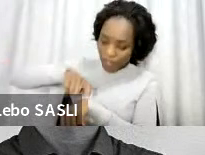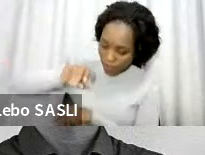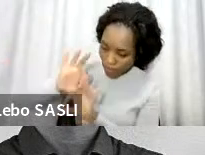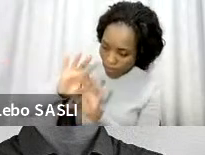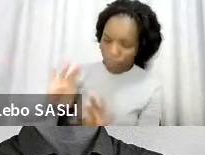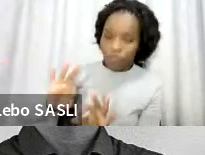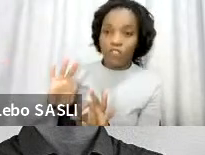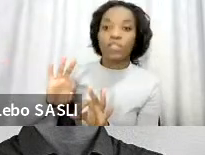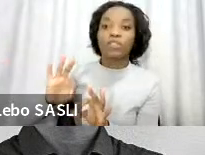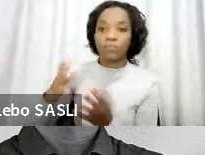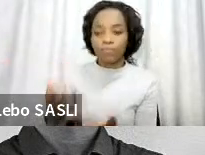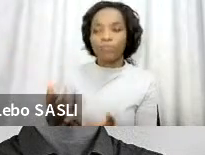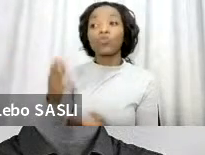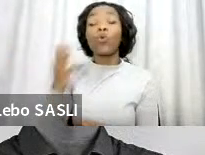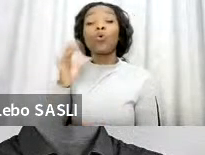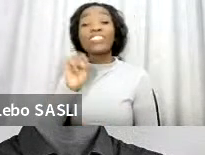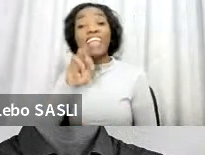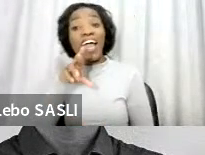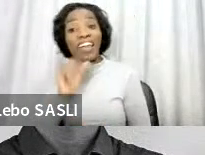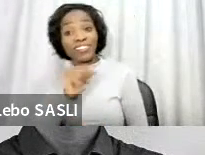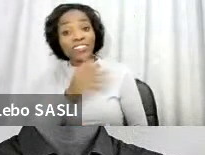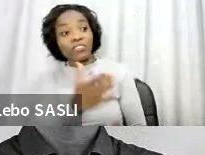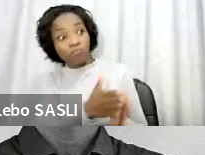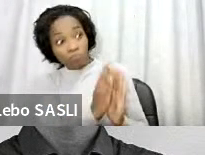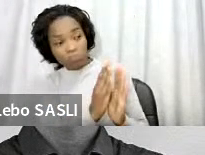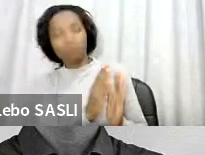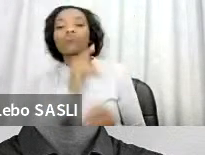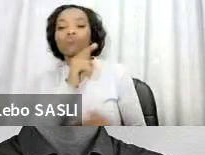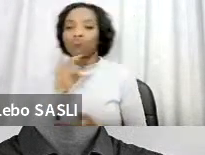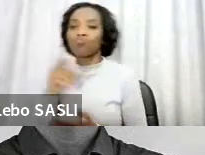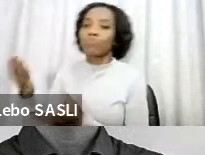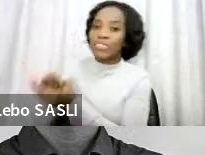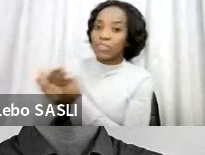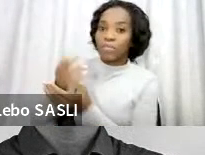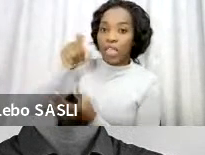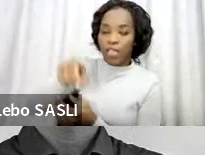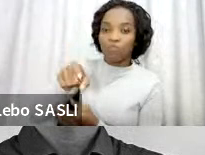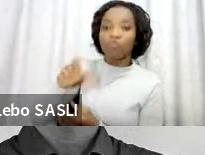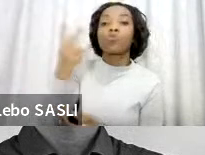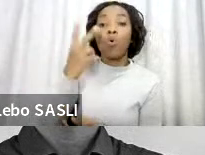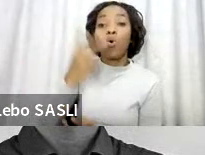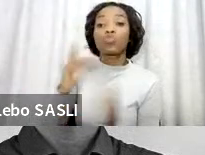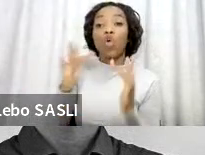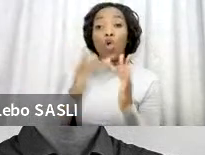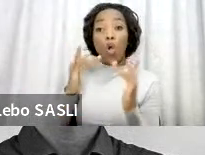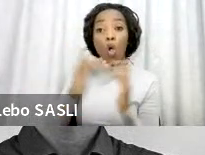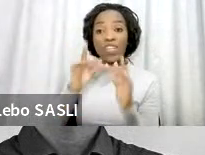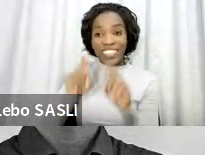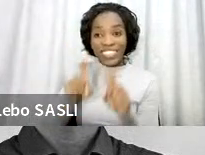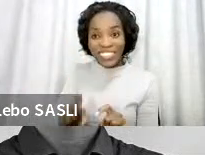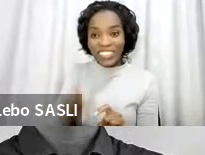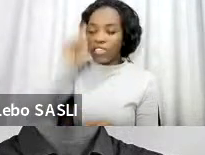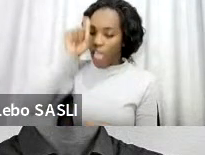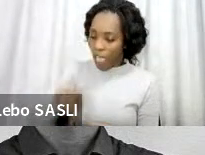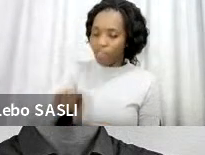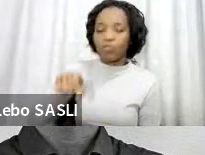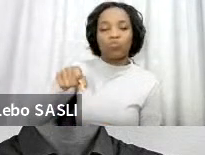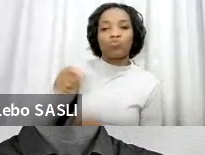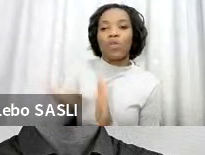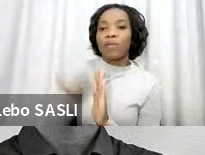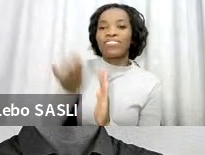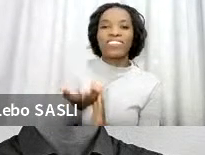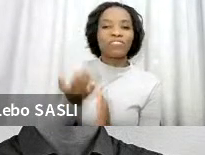You are also obligated to update your contact details. From time to time, we lose, our cell phones, we